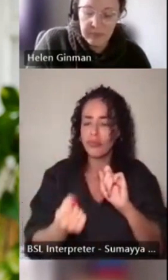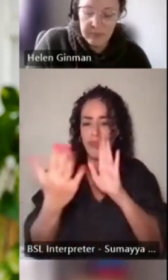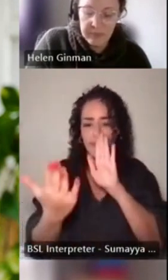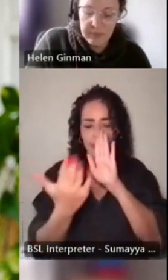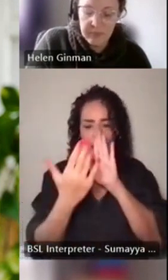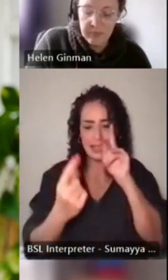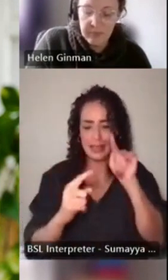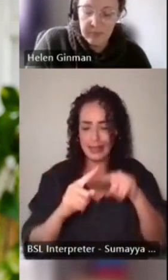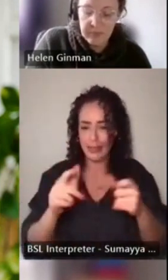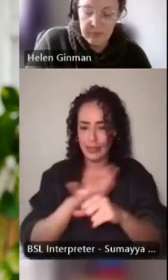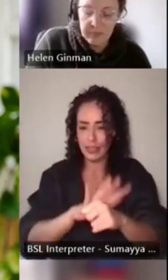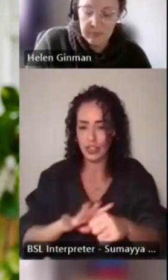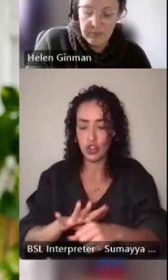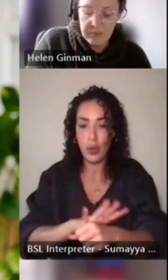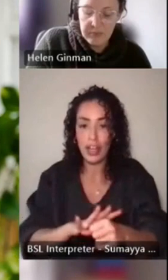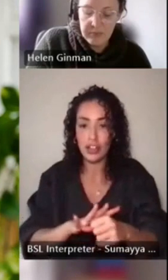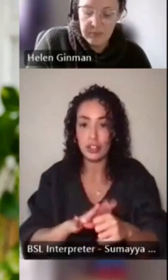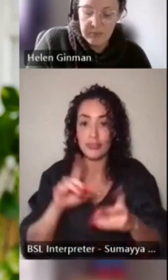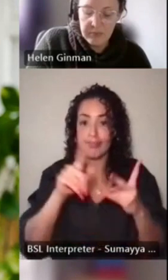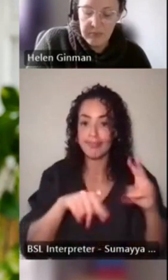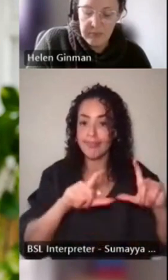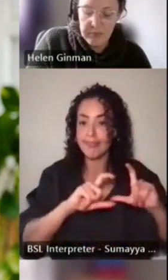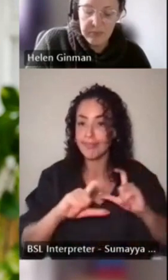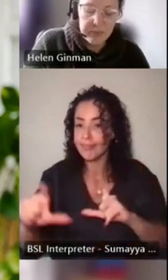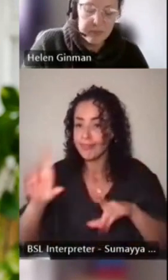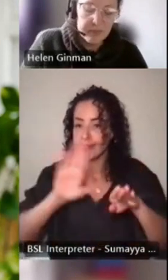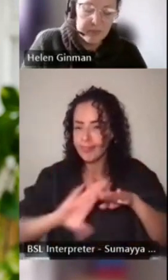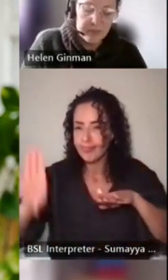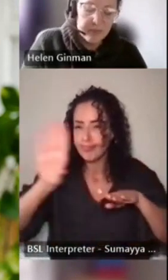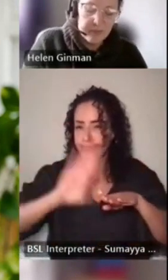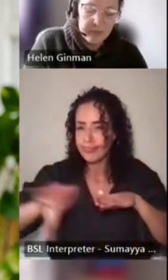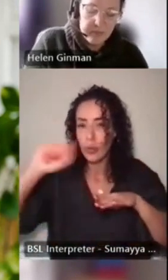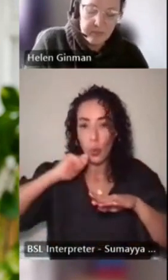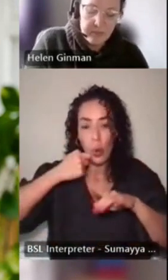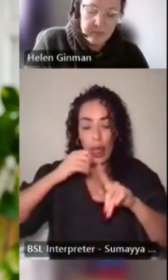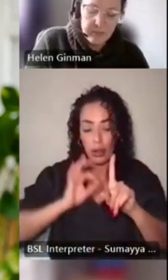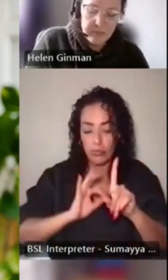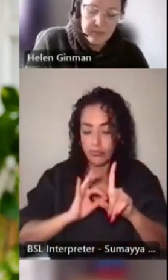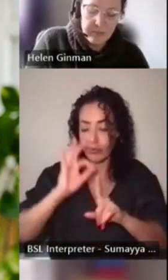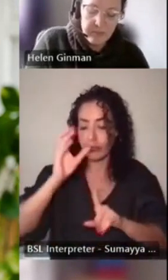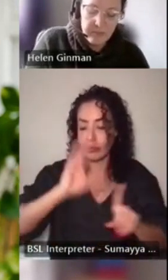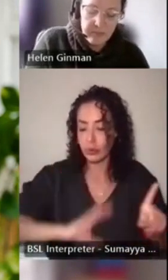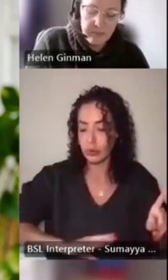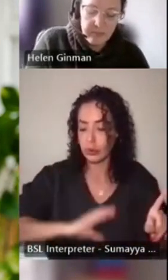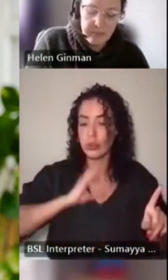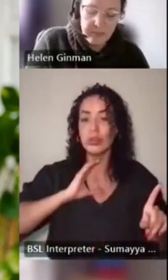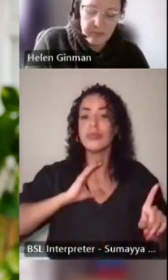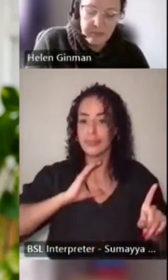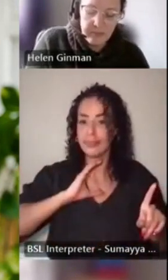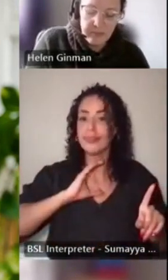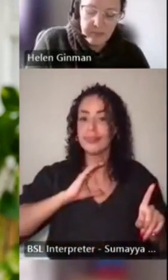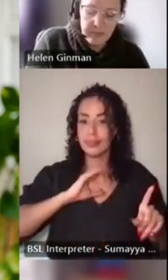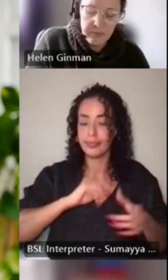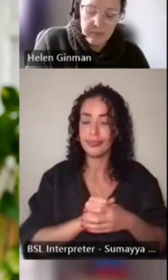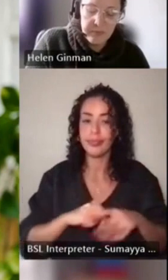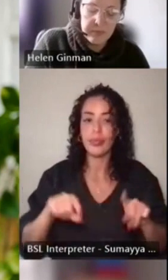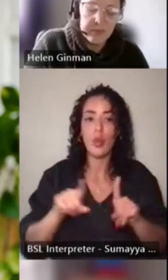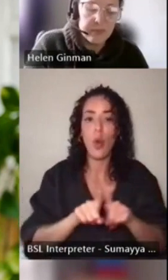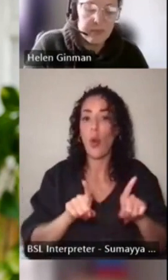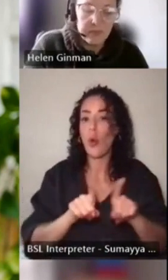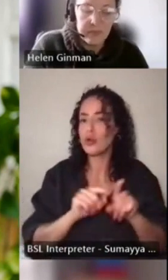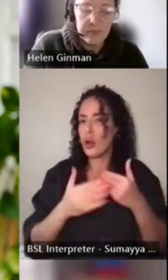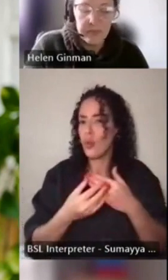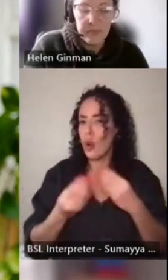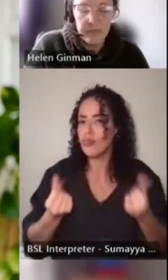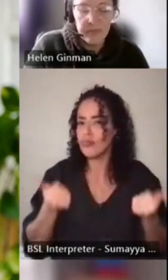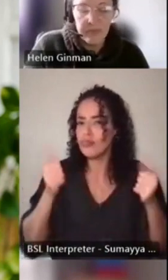if you consistently practice being assertive, you'll improve your confidence and you'll get more and more effective at how